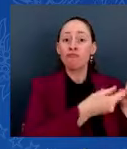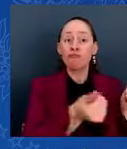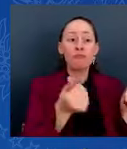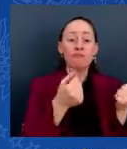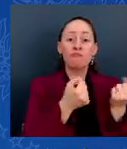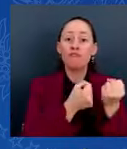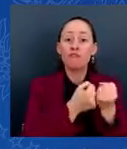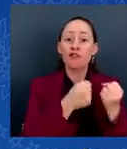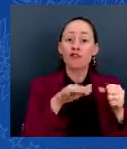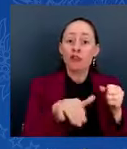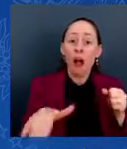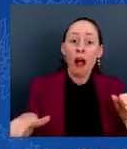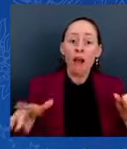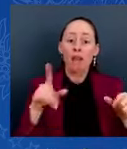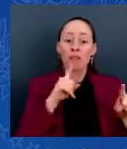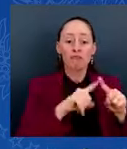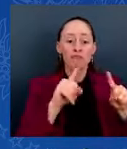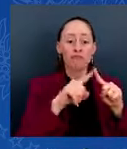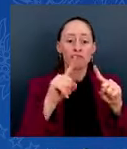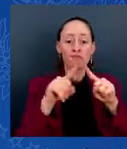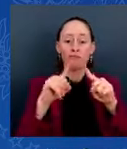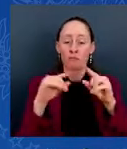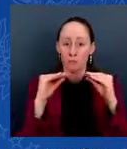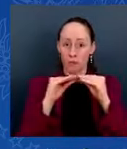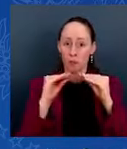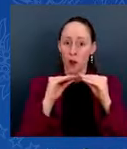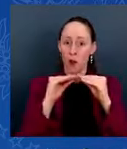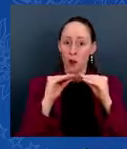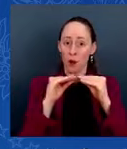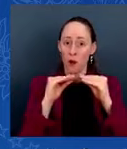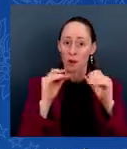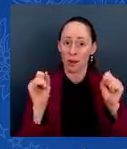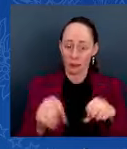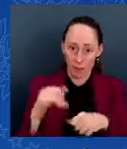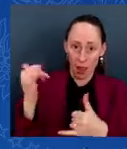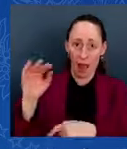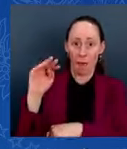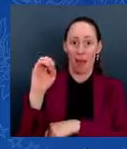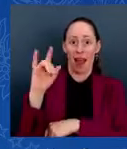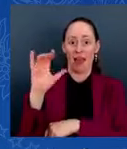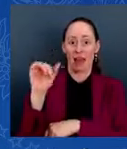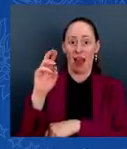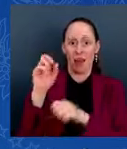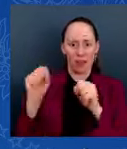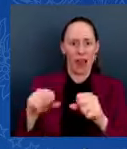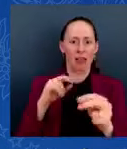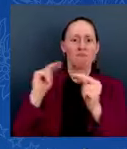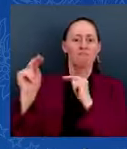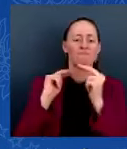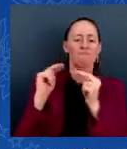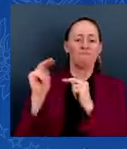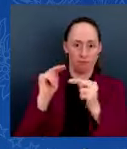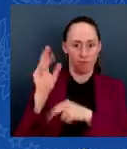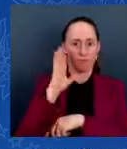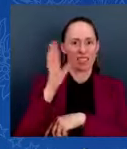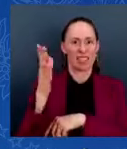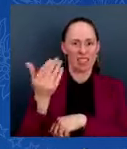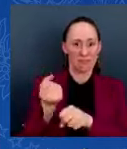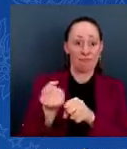can negotiate lower prices for another 15 drugs next year, 15 the following, and 20 after that, till every drug is covered.